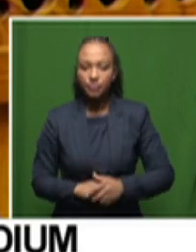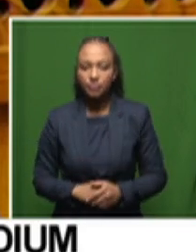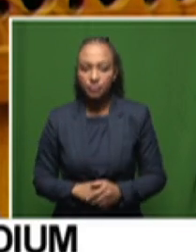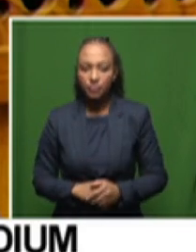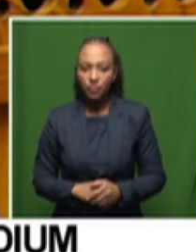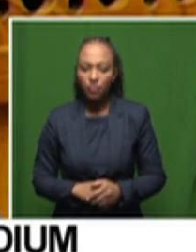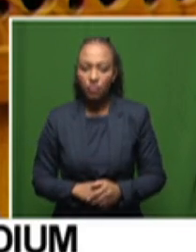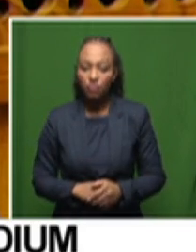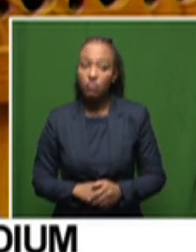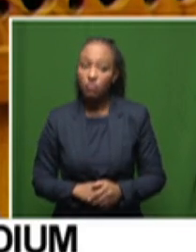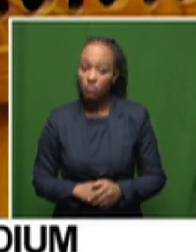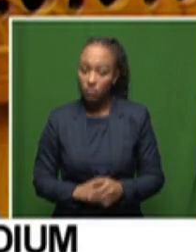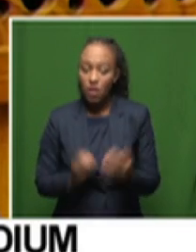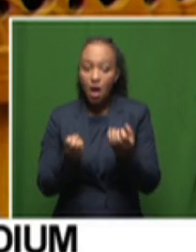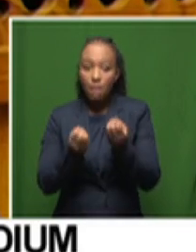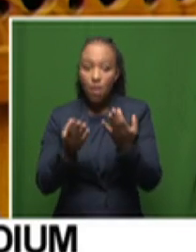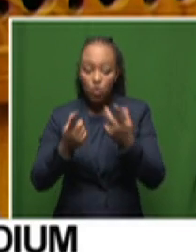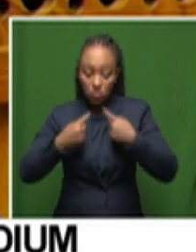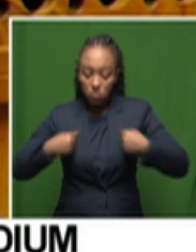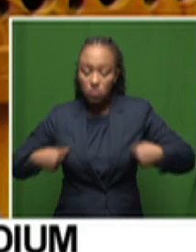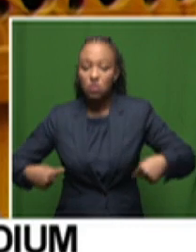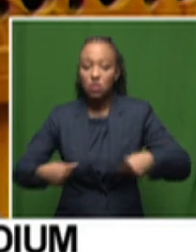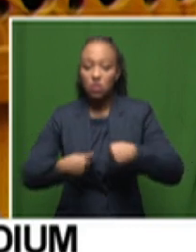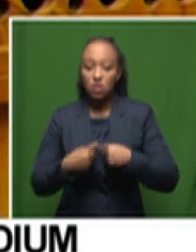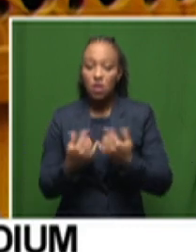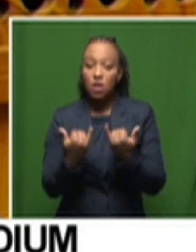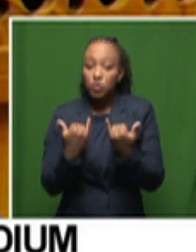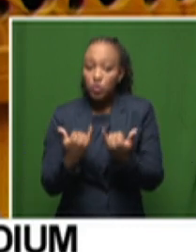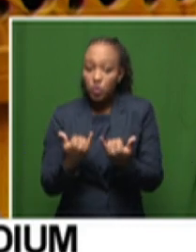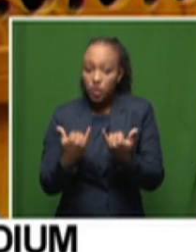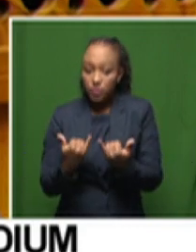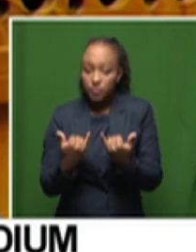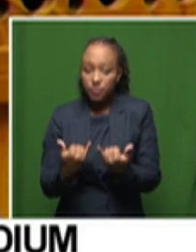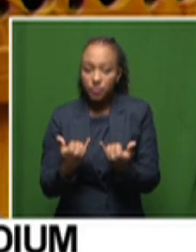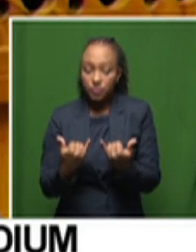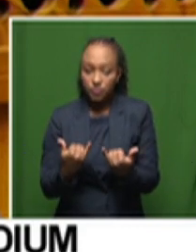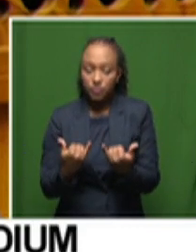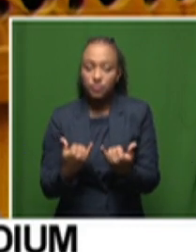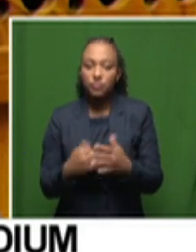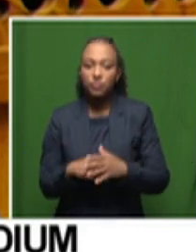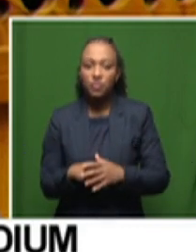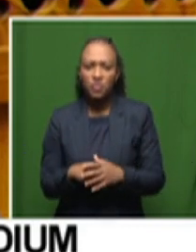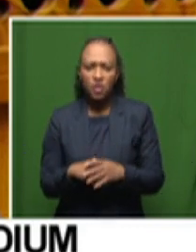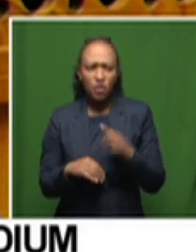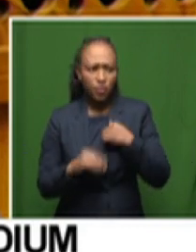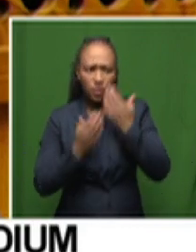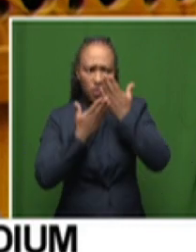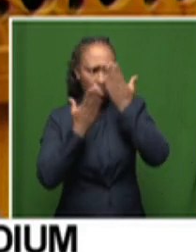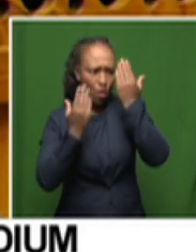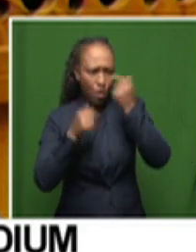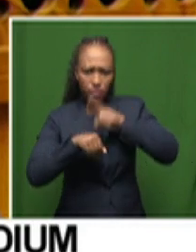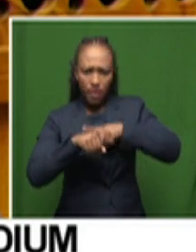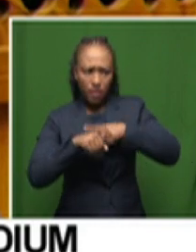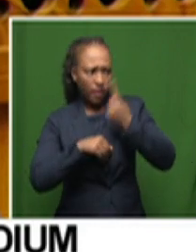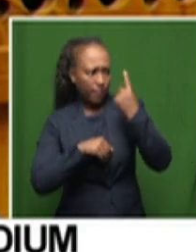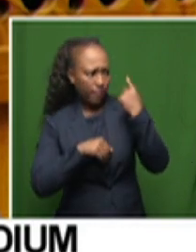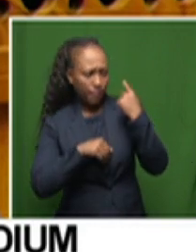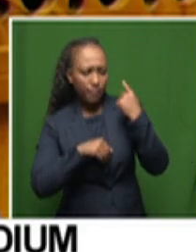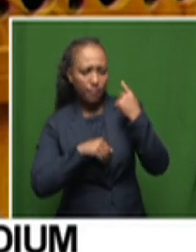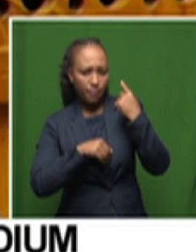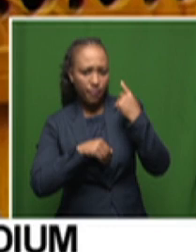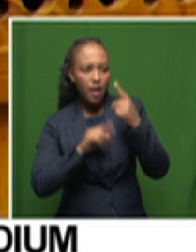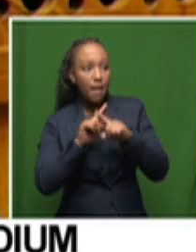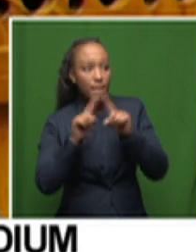Most of us sitting here today in this house did not know it then,